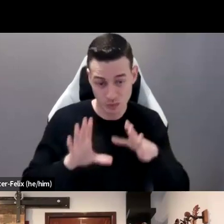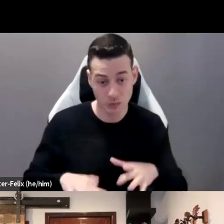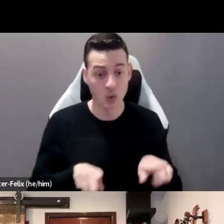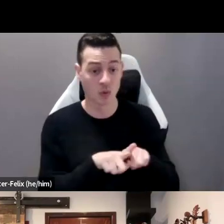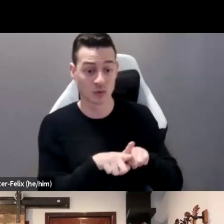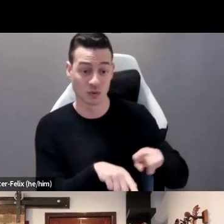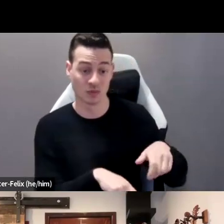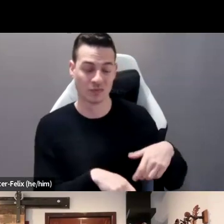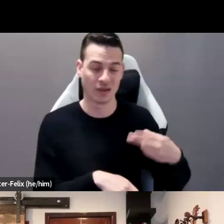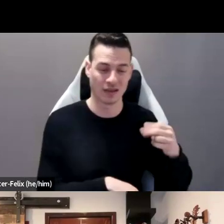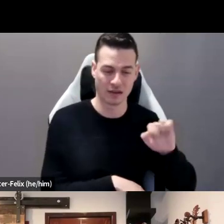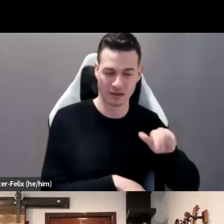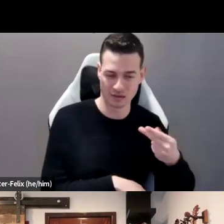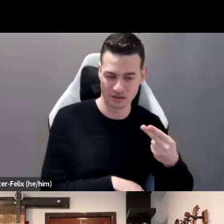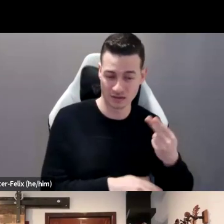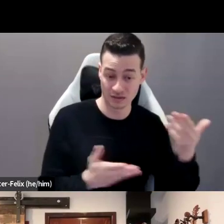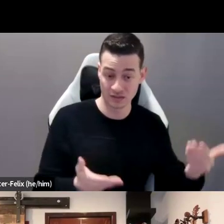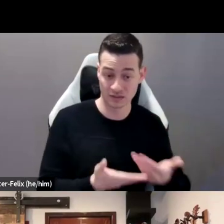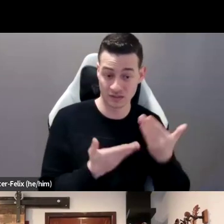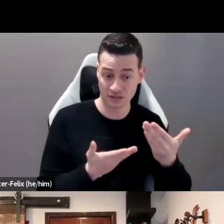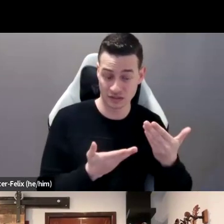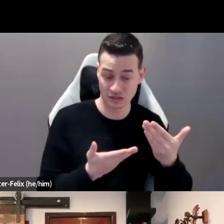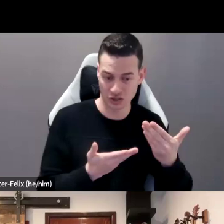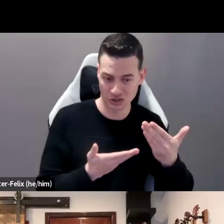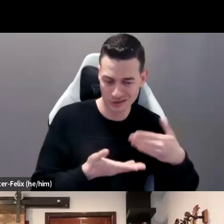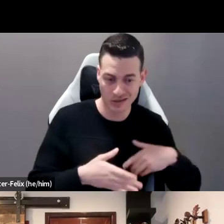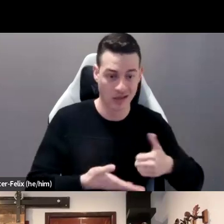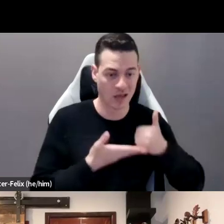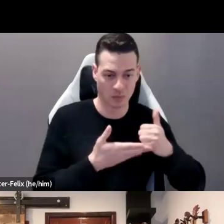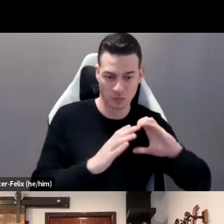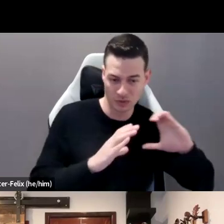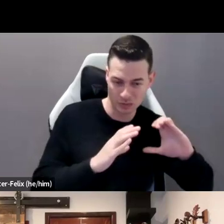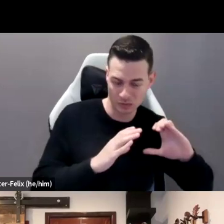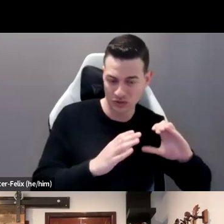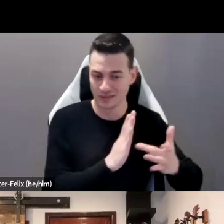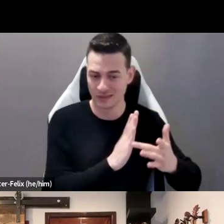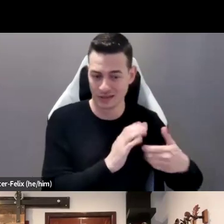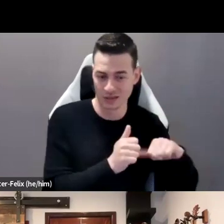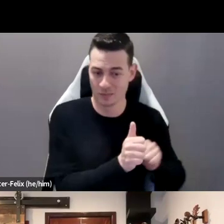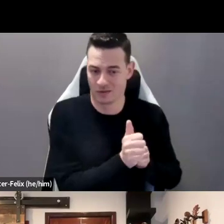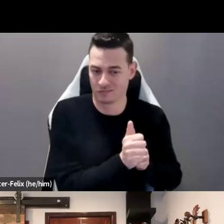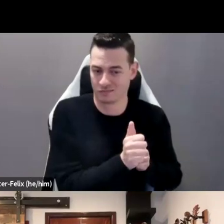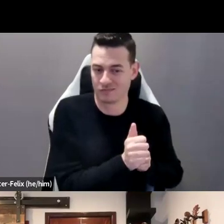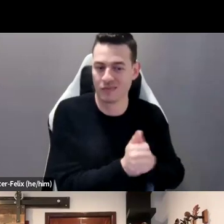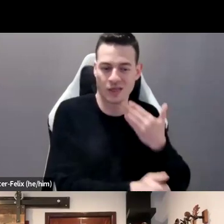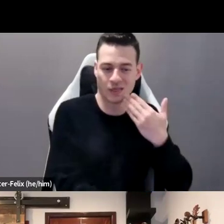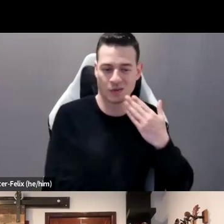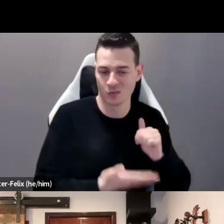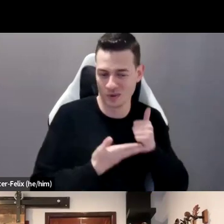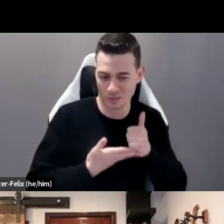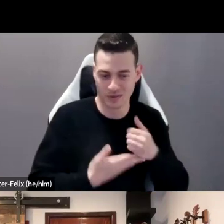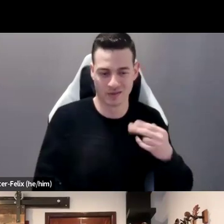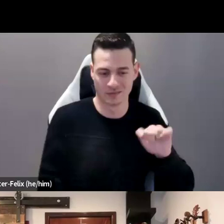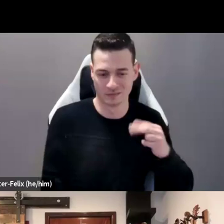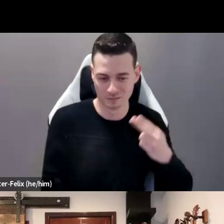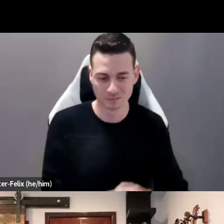behind the scenes is Hannah Salzer, our communications fellow. Thanks for all your help, Hannah. So hi